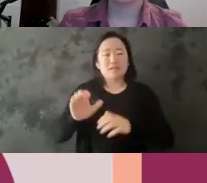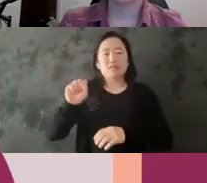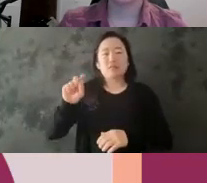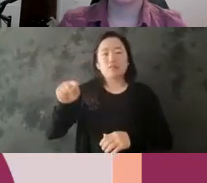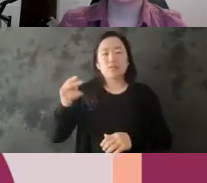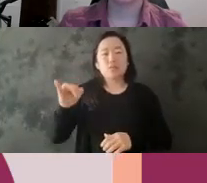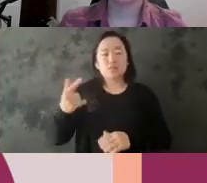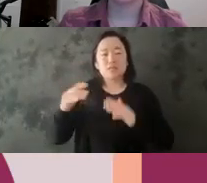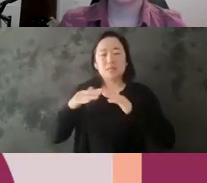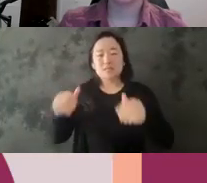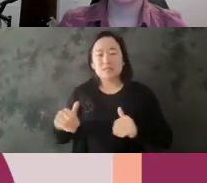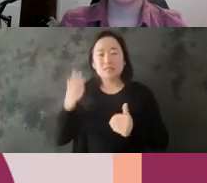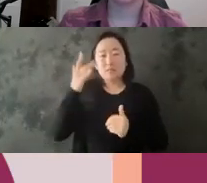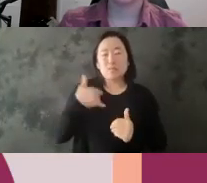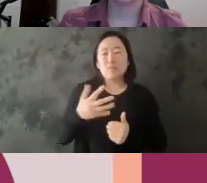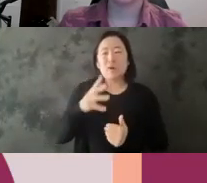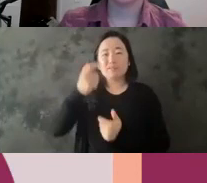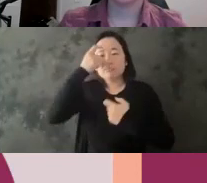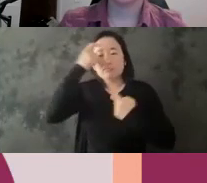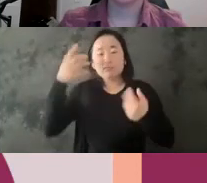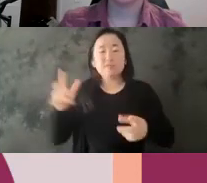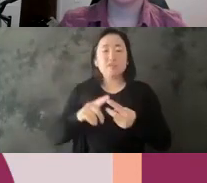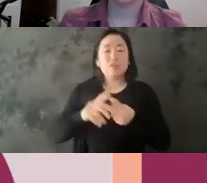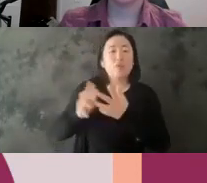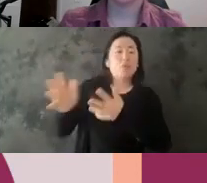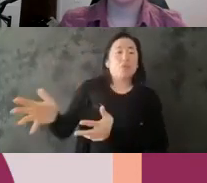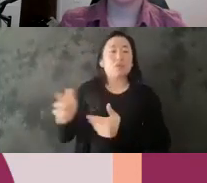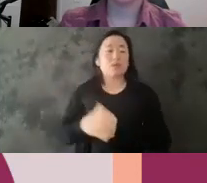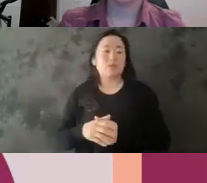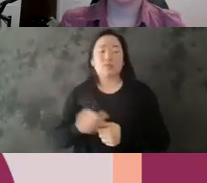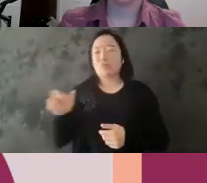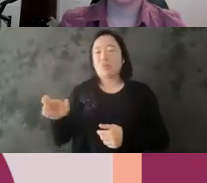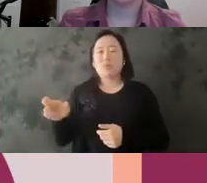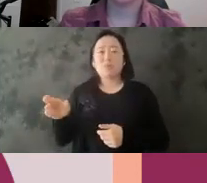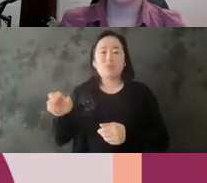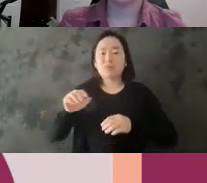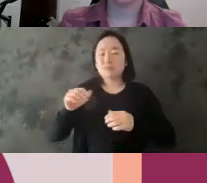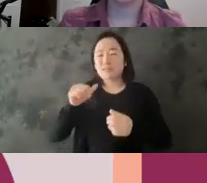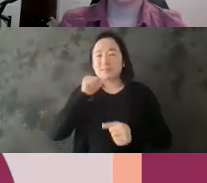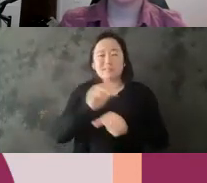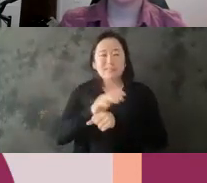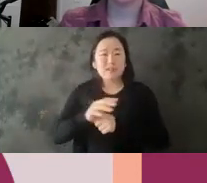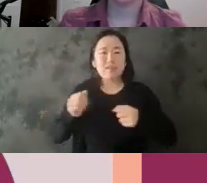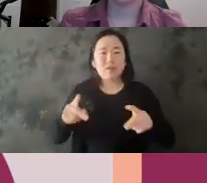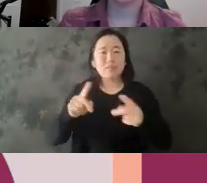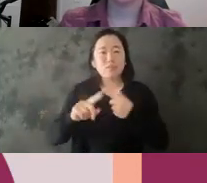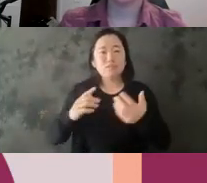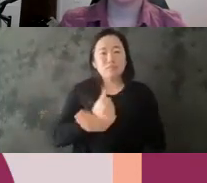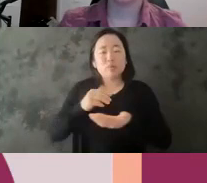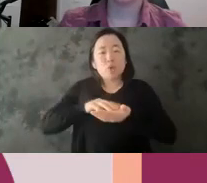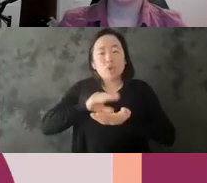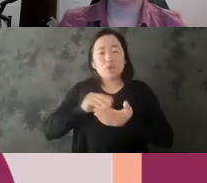be a result of neglect, or inadequate opportunities to learn soothing from important caregivers. So that can go all the way